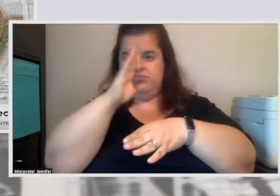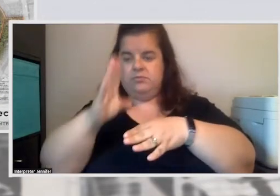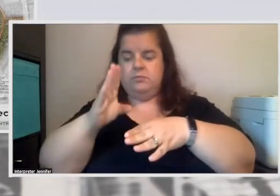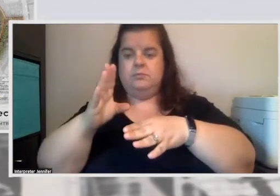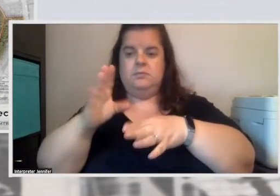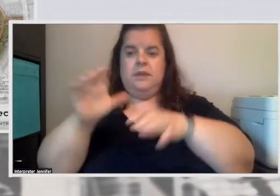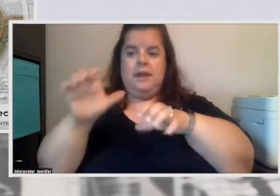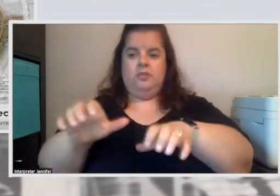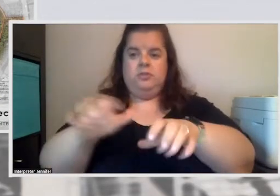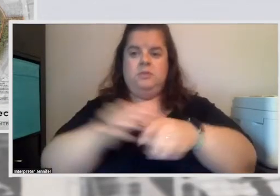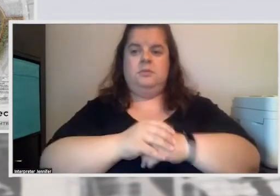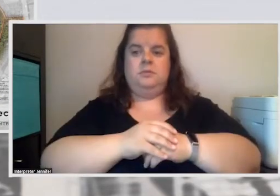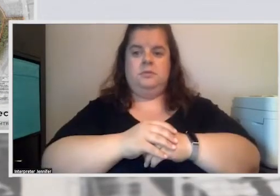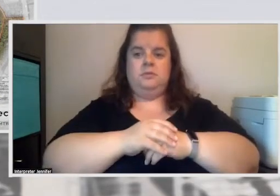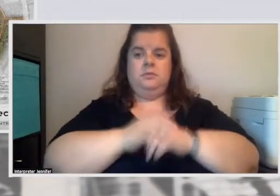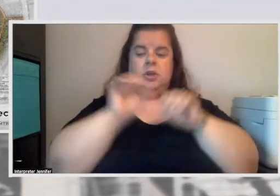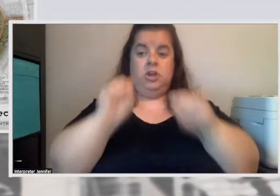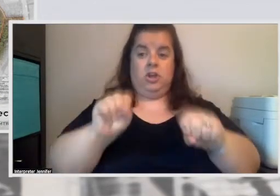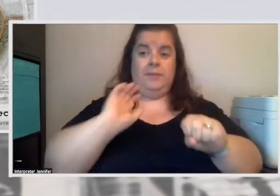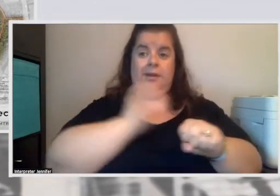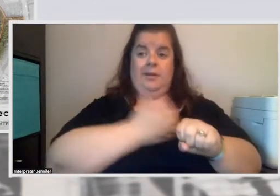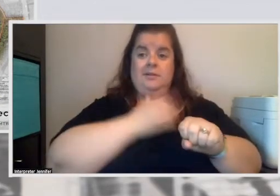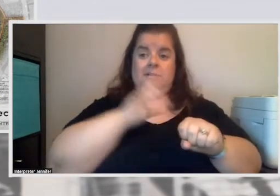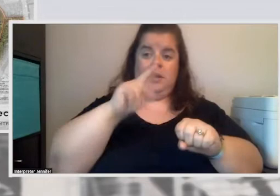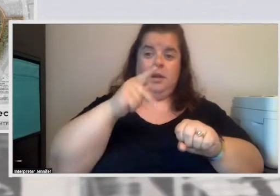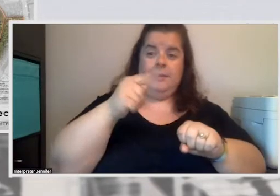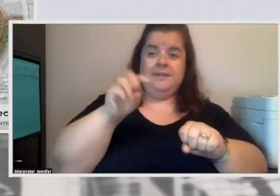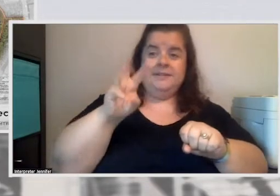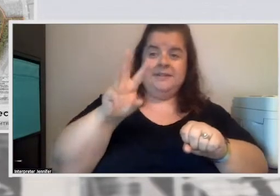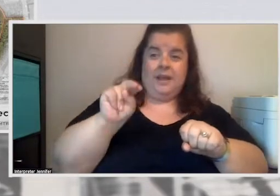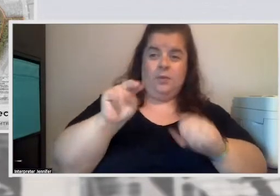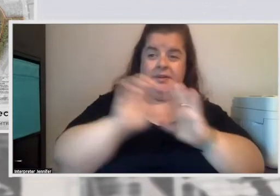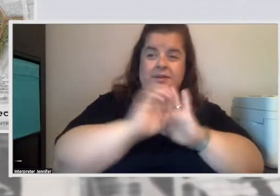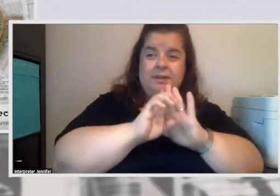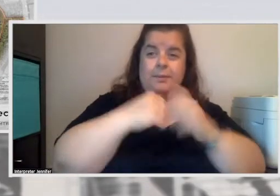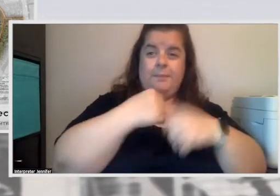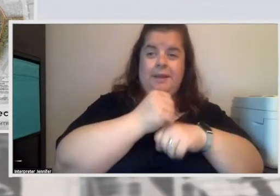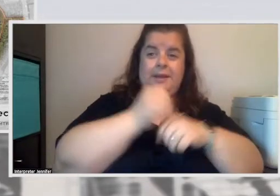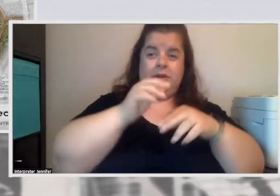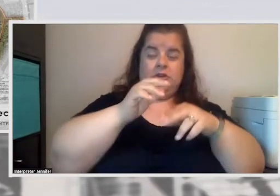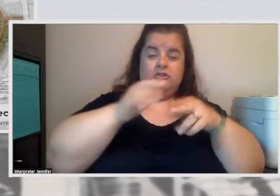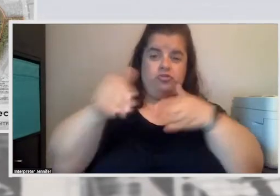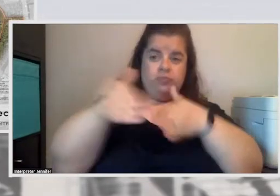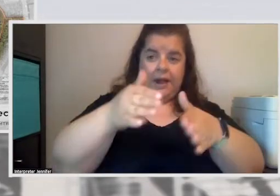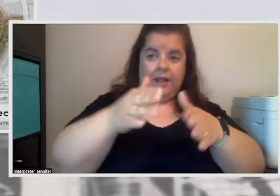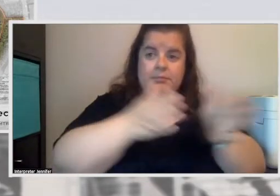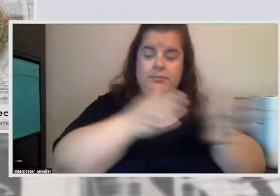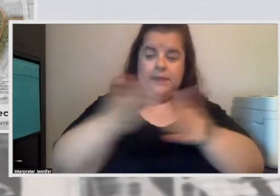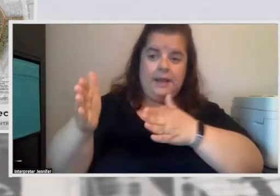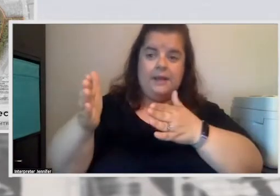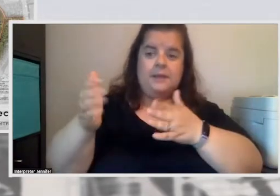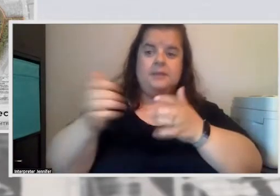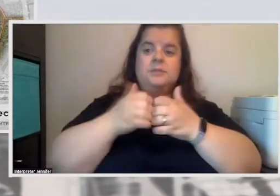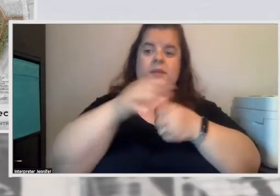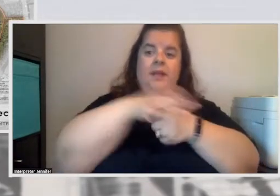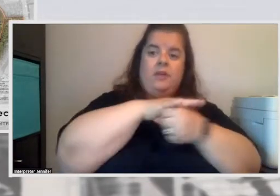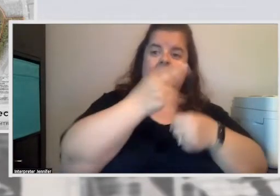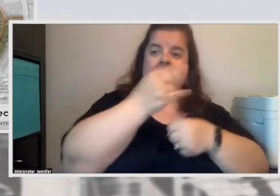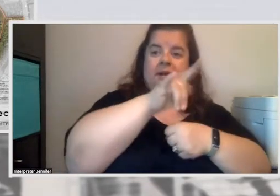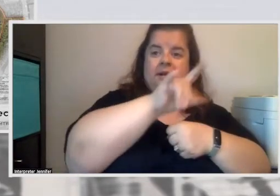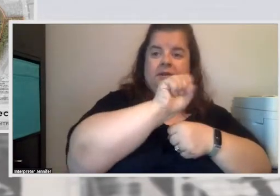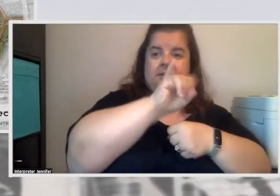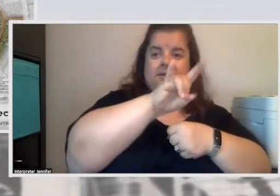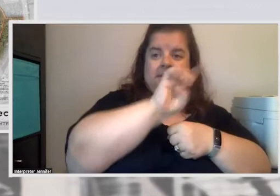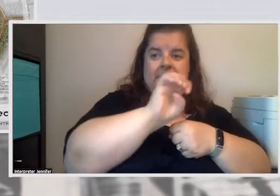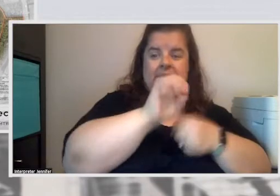that could be us in the Uptown example, creating trail plans over some of the areas of hillside where there was a desire for